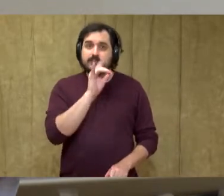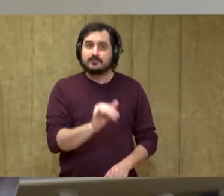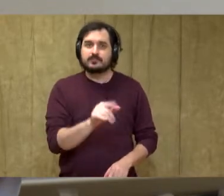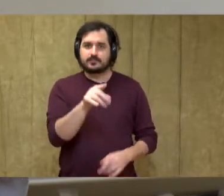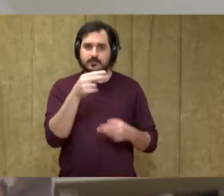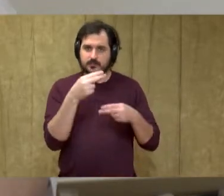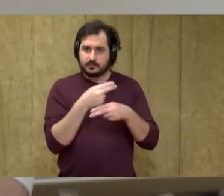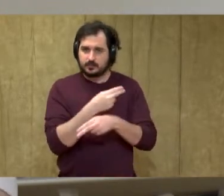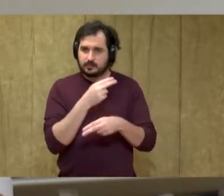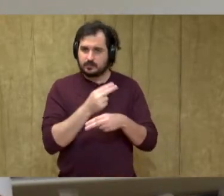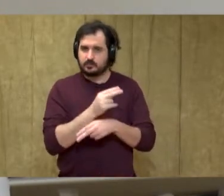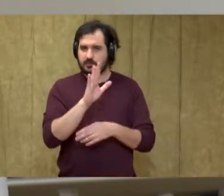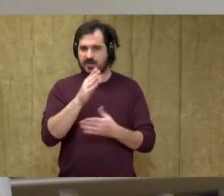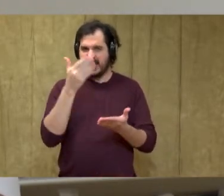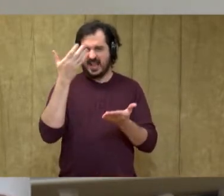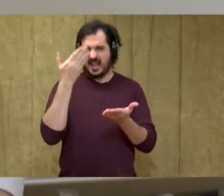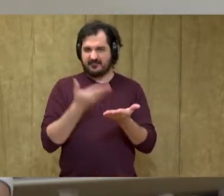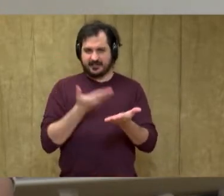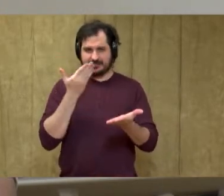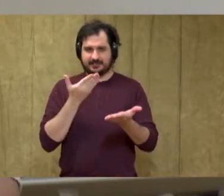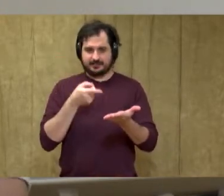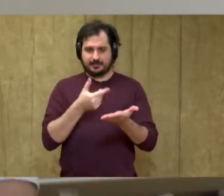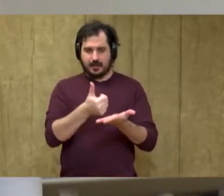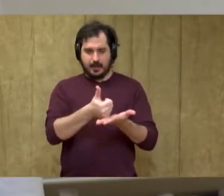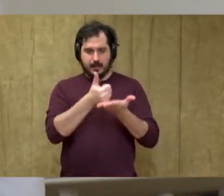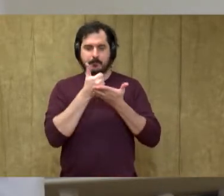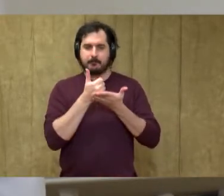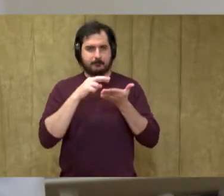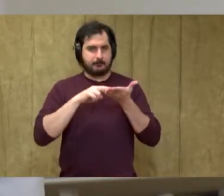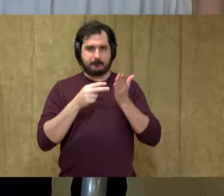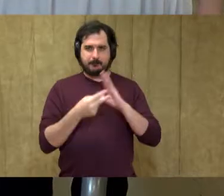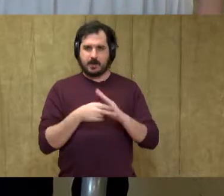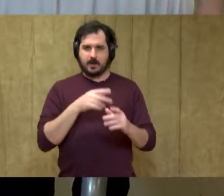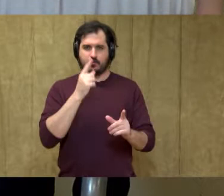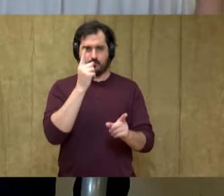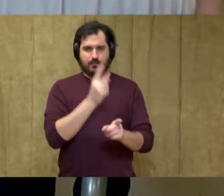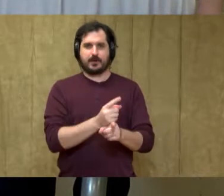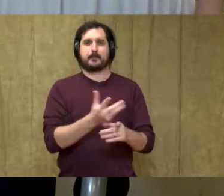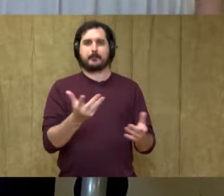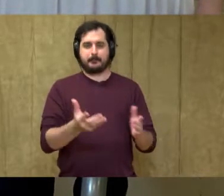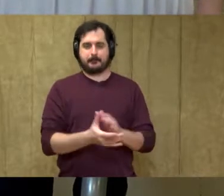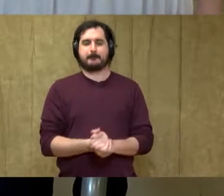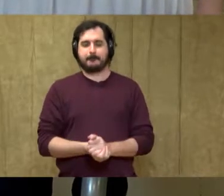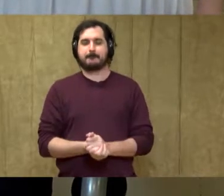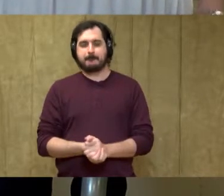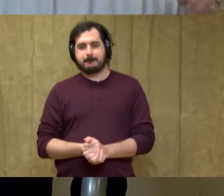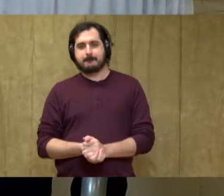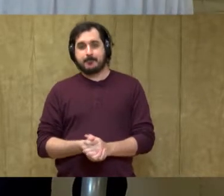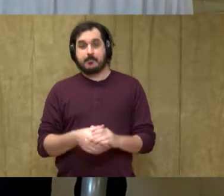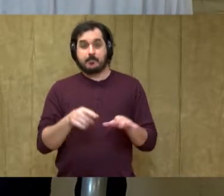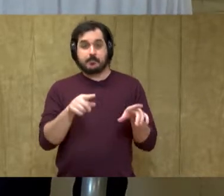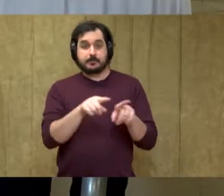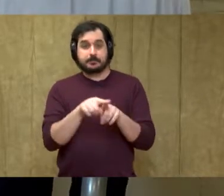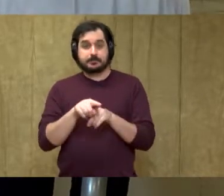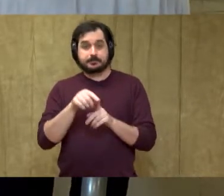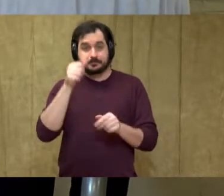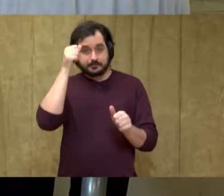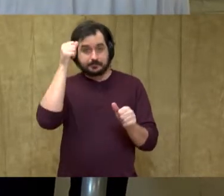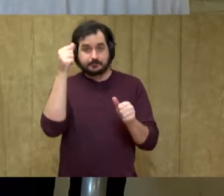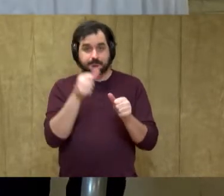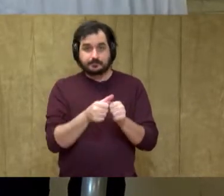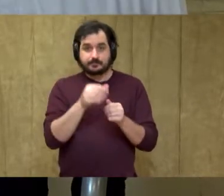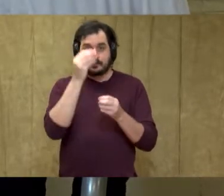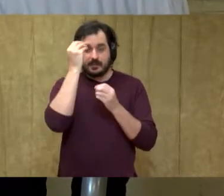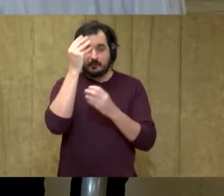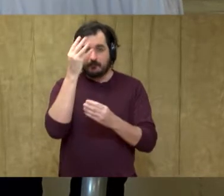text evidence, okay, to help you get there. Also remember that informational text, your social studies